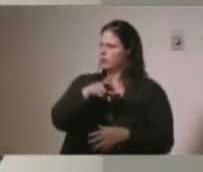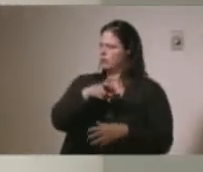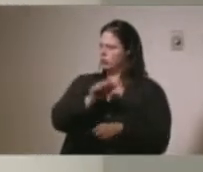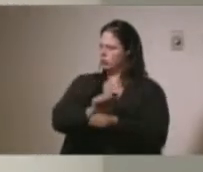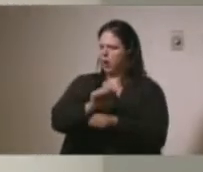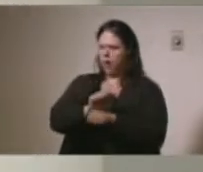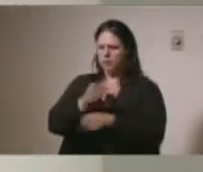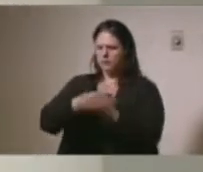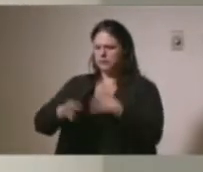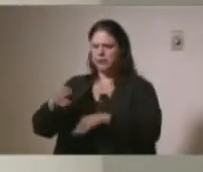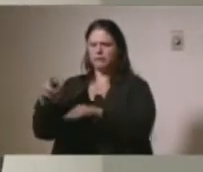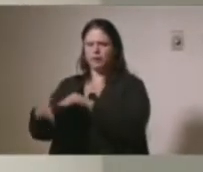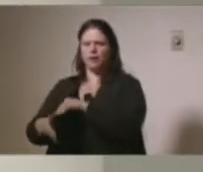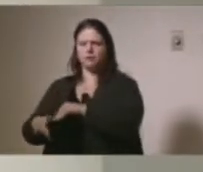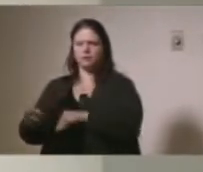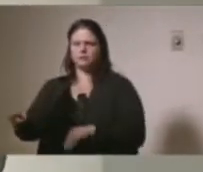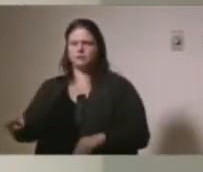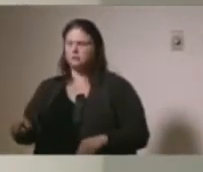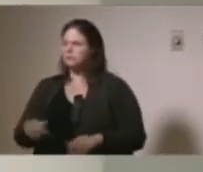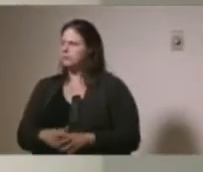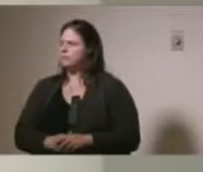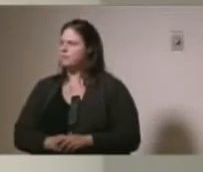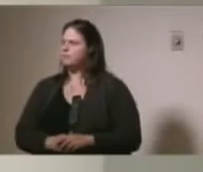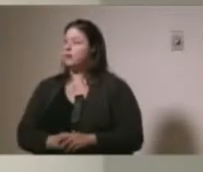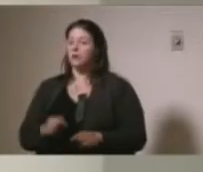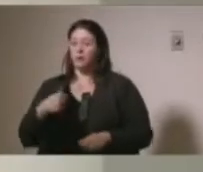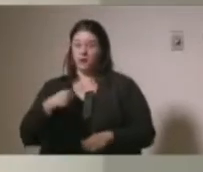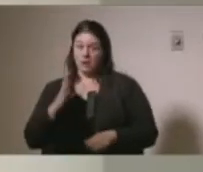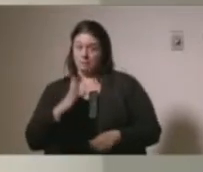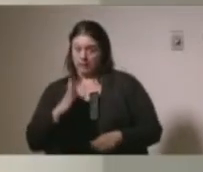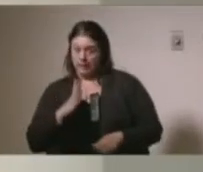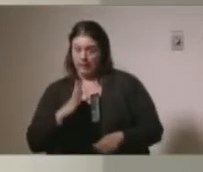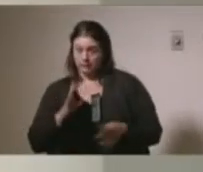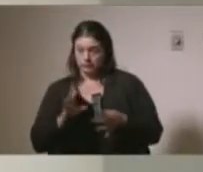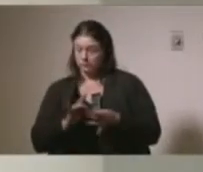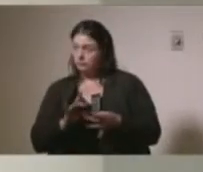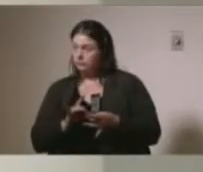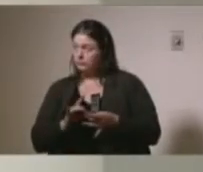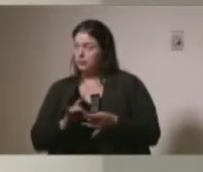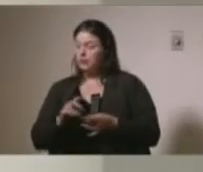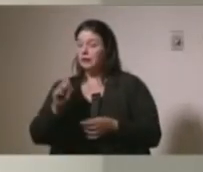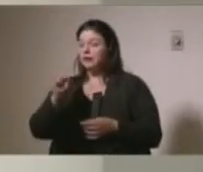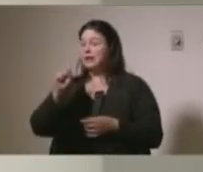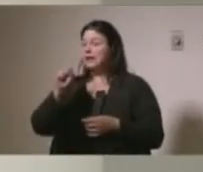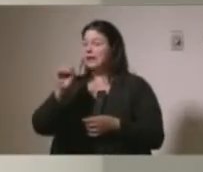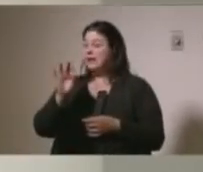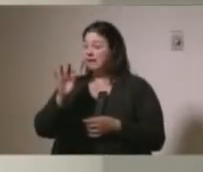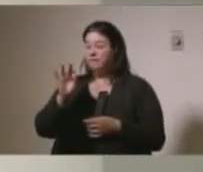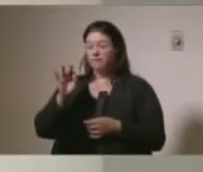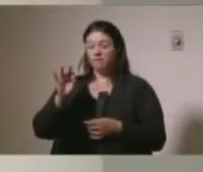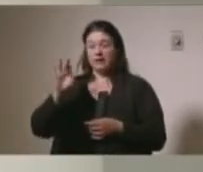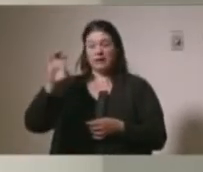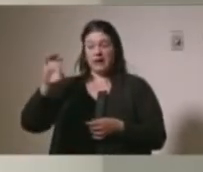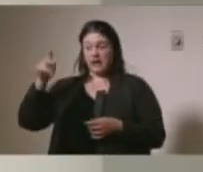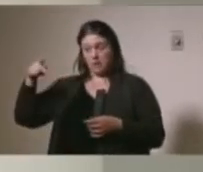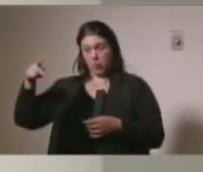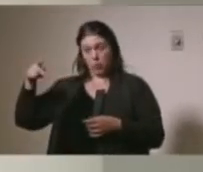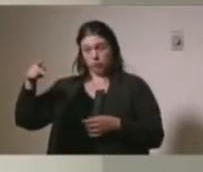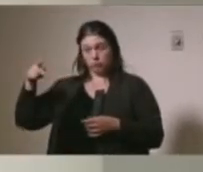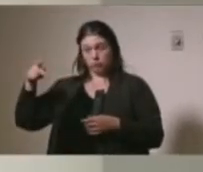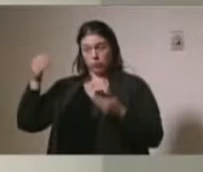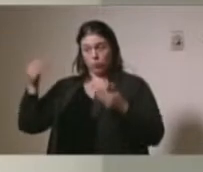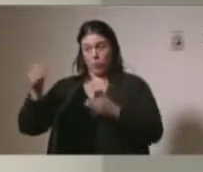can I suggest, I'm going to, very politely, If Canada Post decides to have a